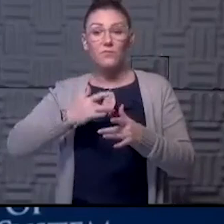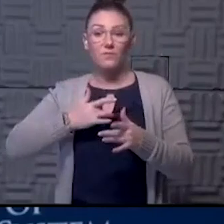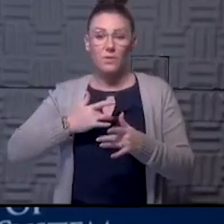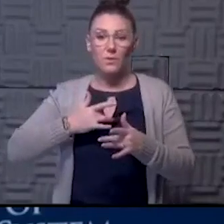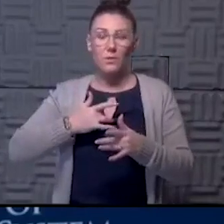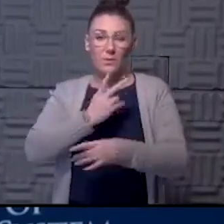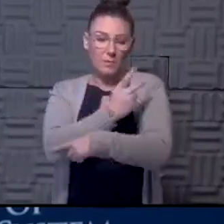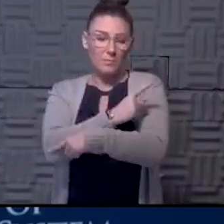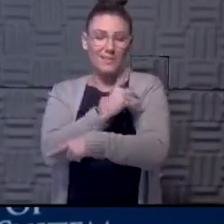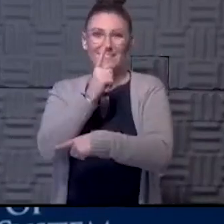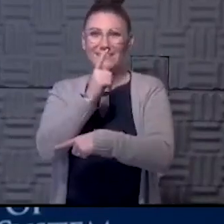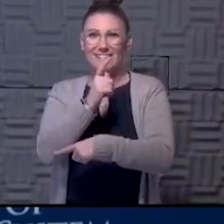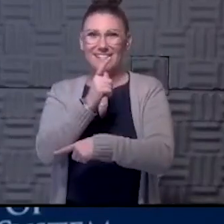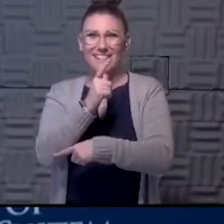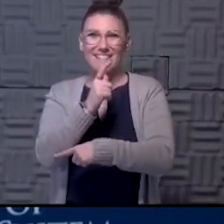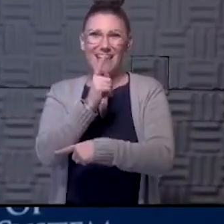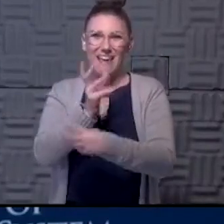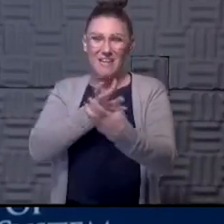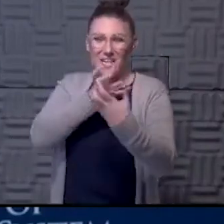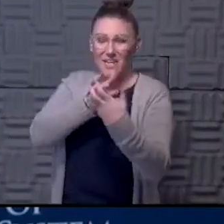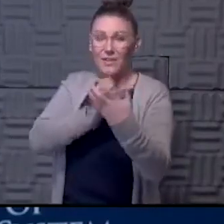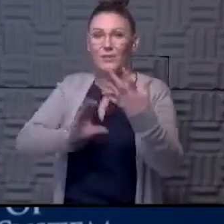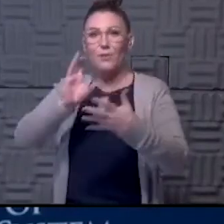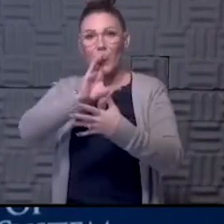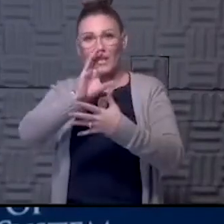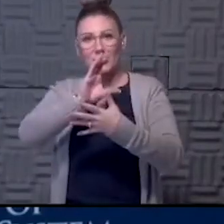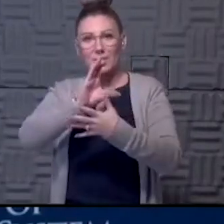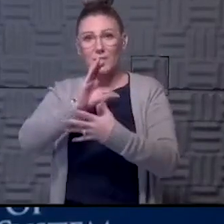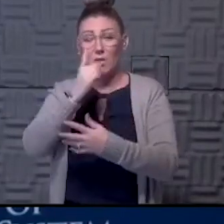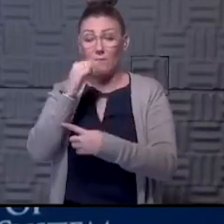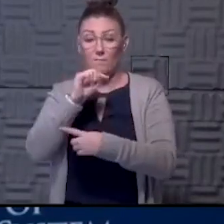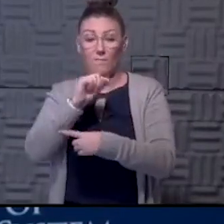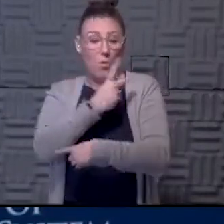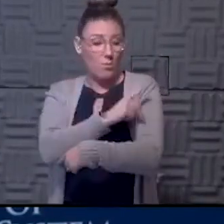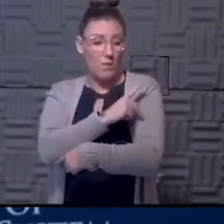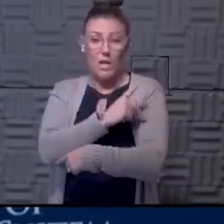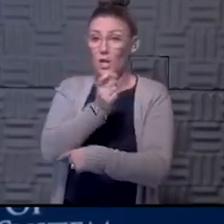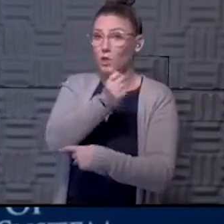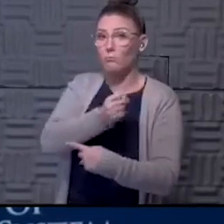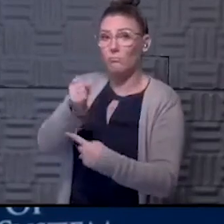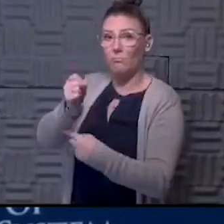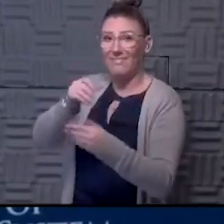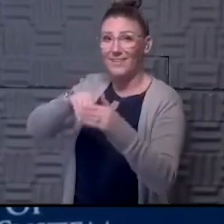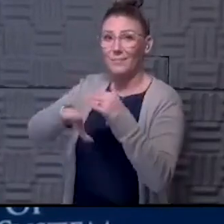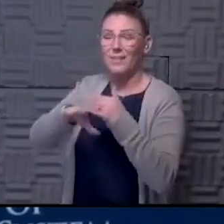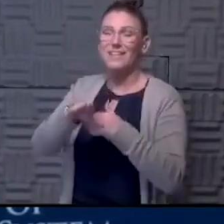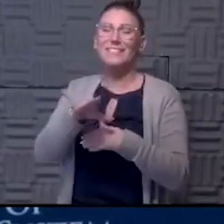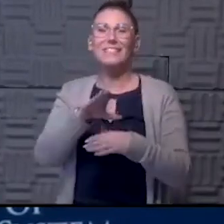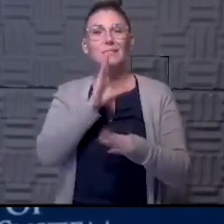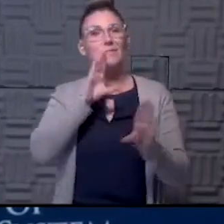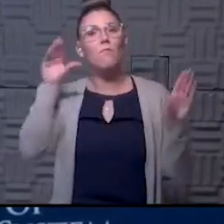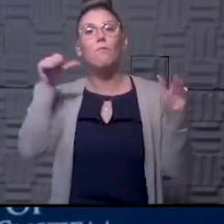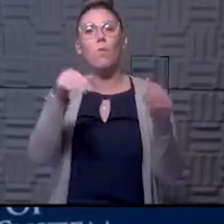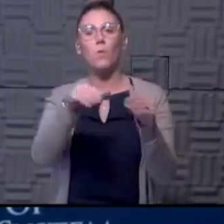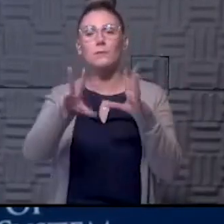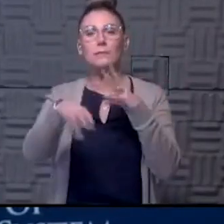not meet that criteria for inpatient admission, which a lot of times is centered around that need for oxygen, additional oxygen, they will